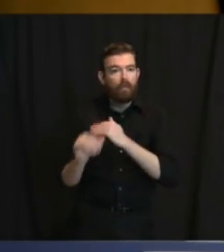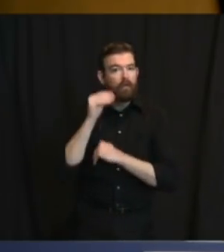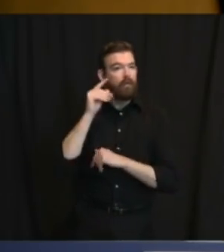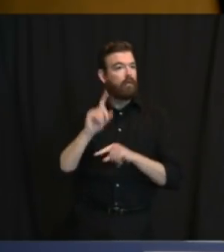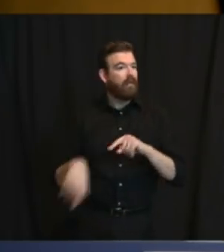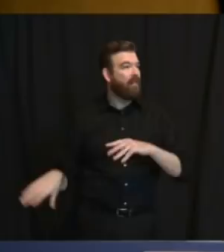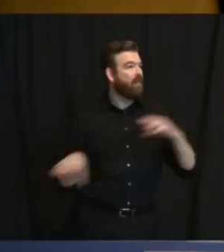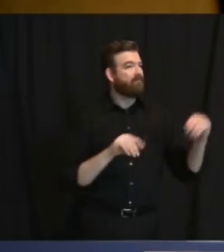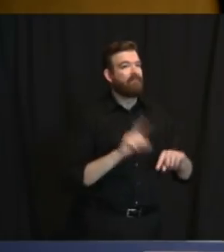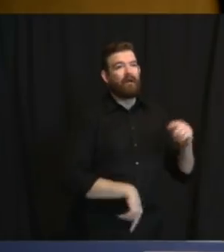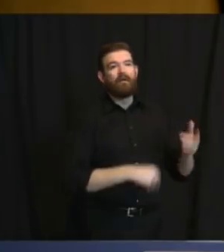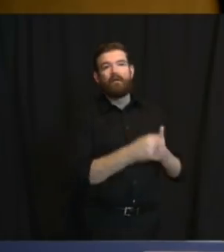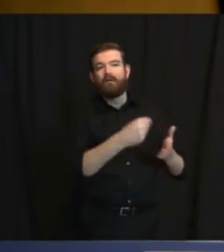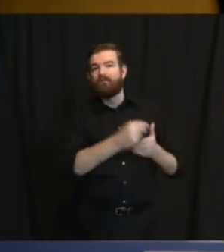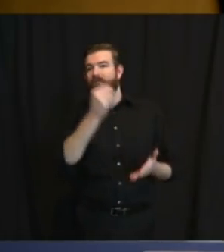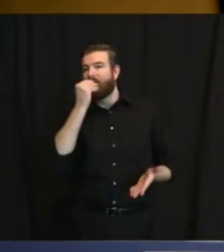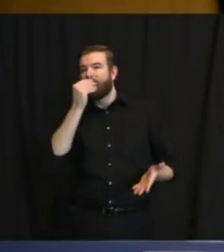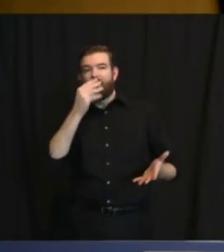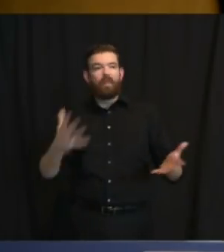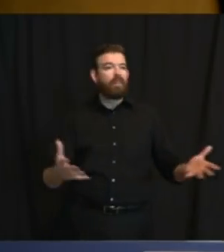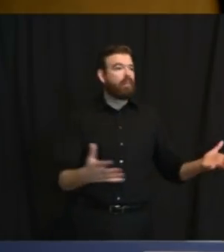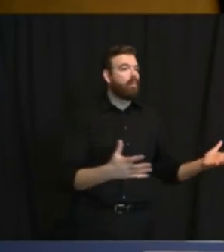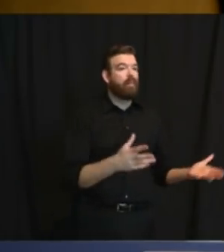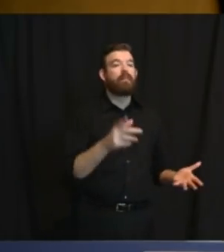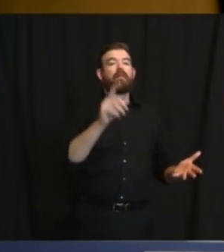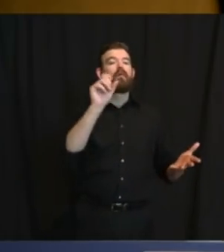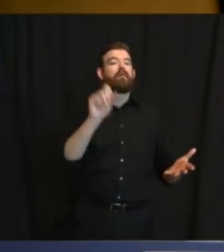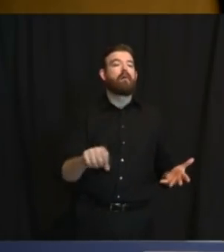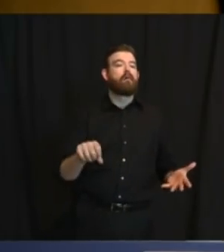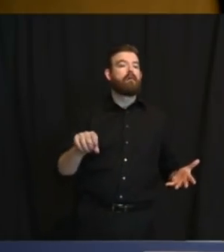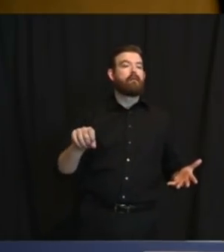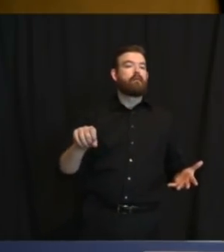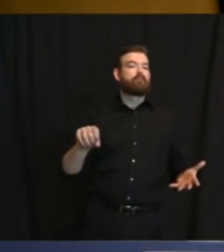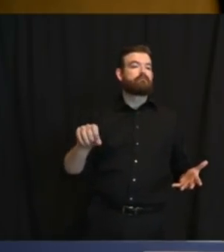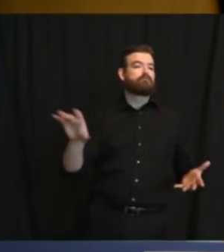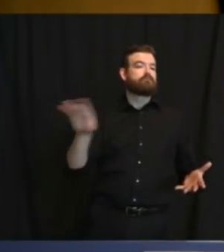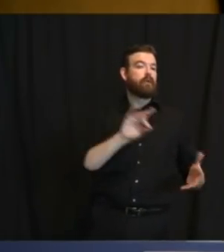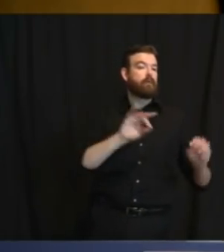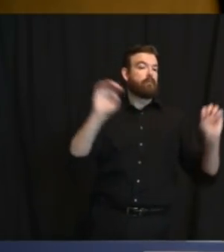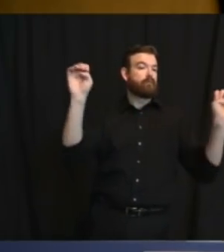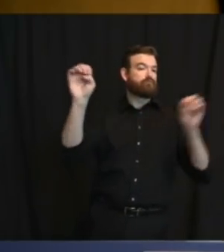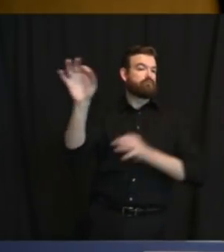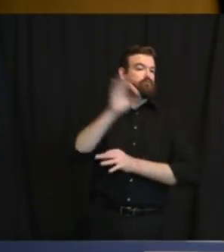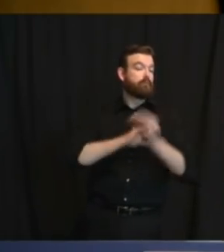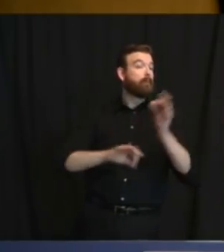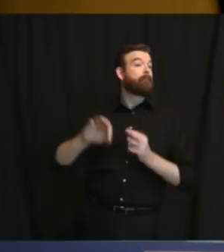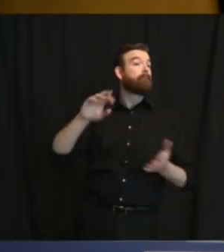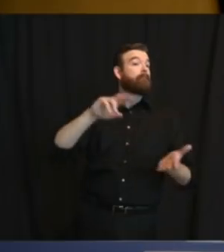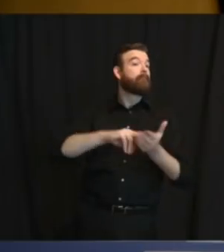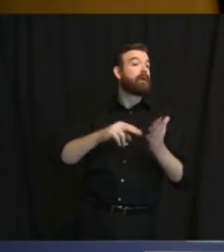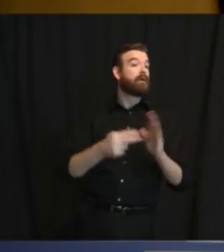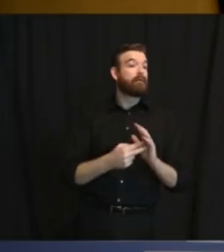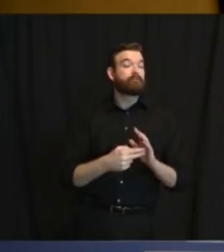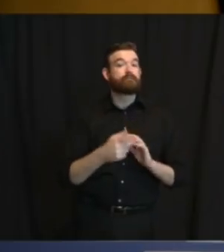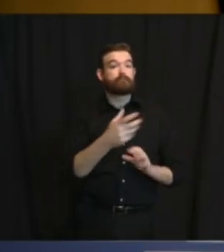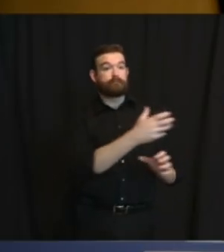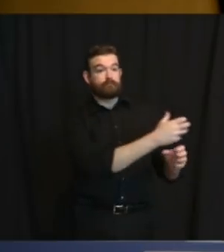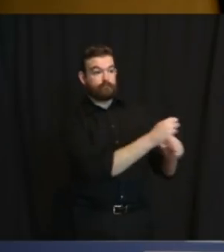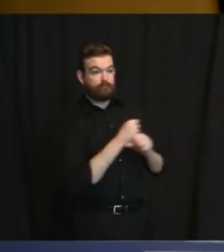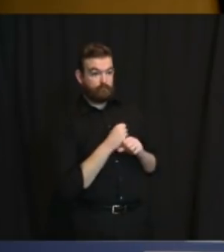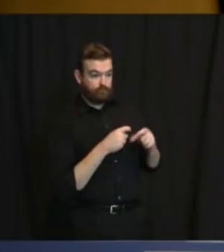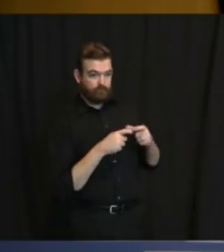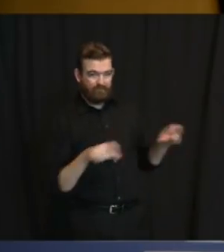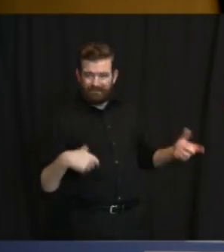can designate an emergency proxy who can cash their checks at a store on their behalf.